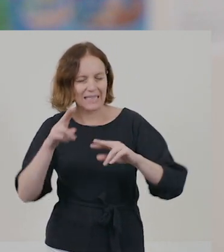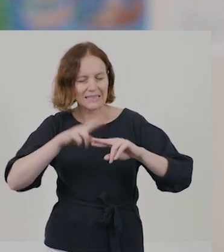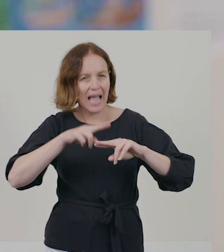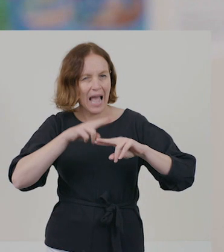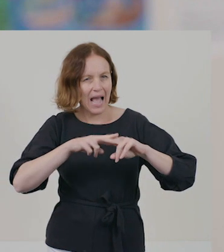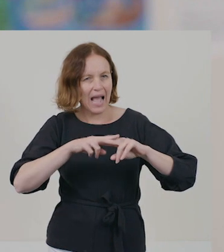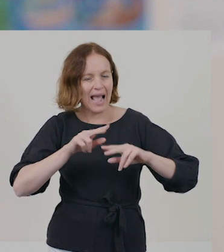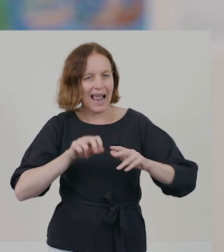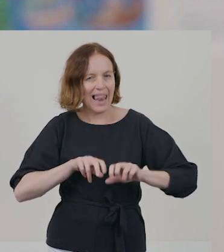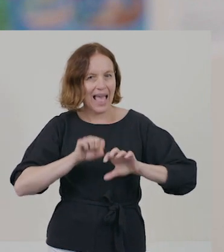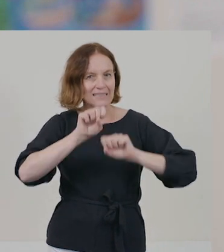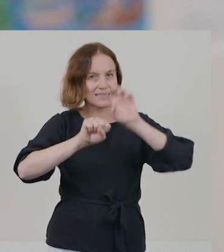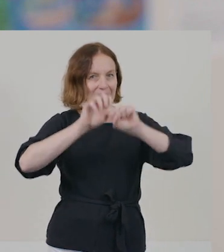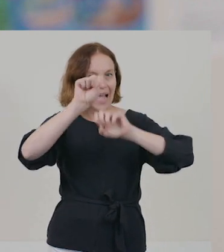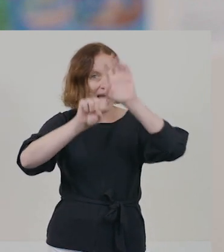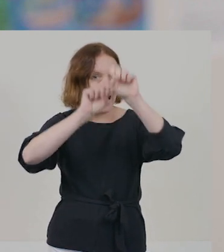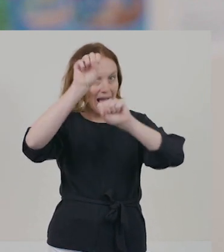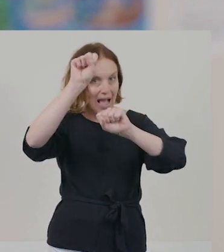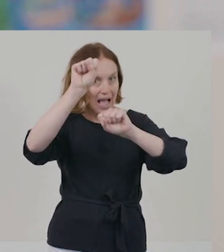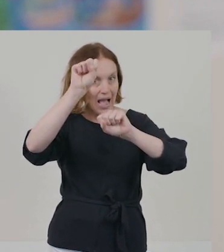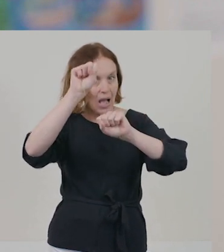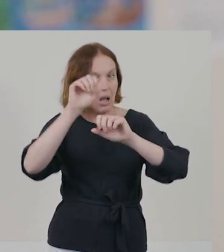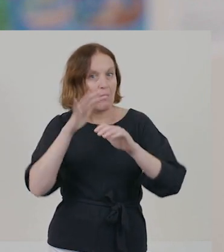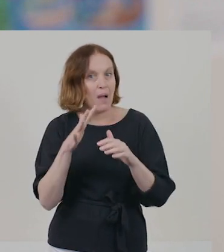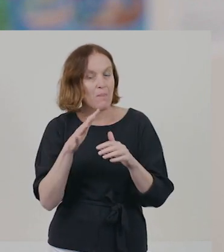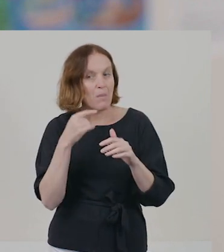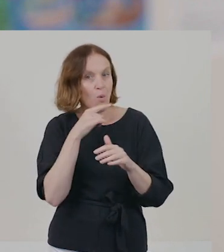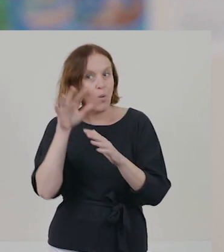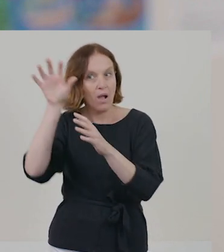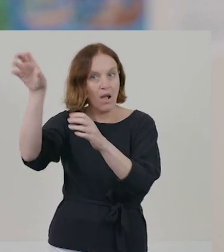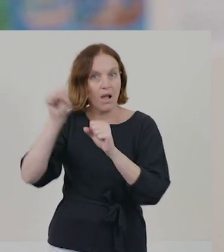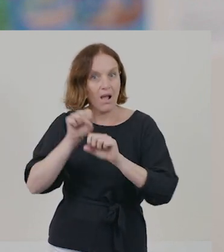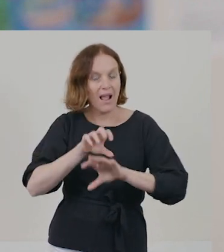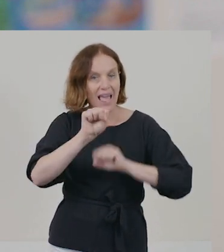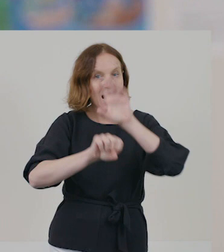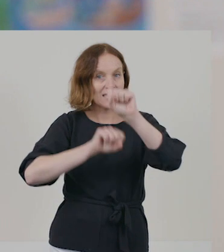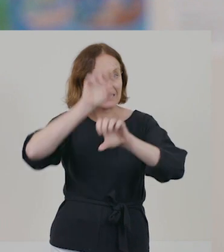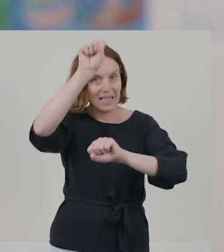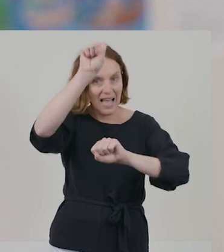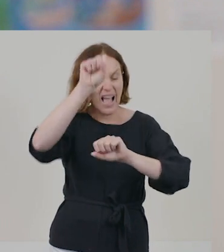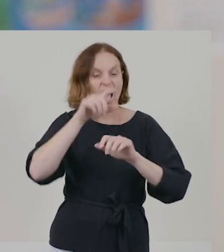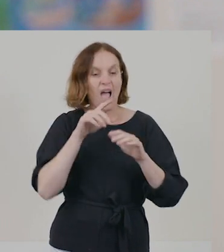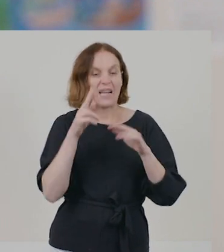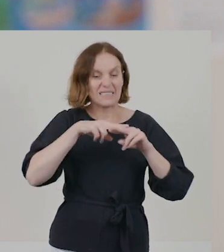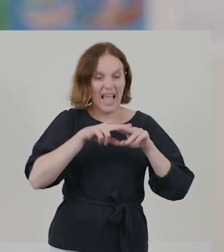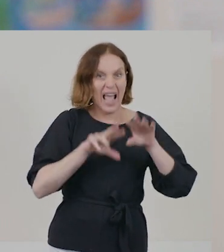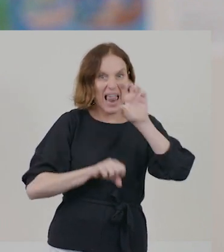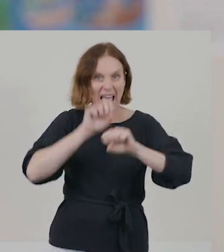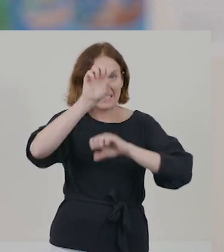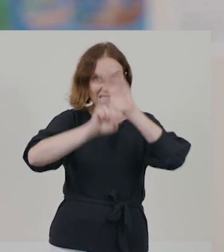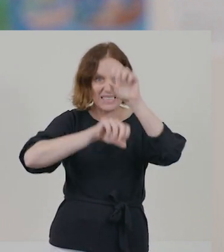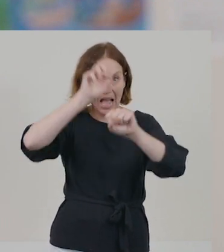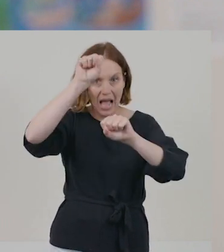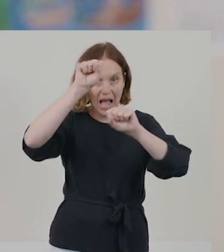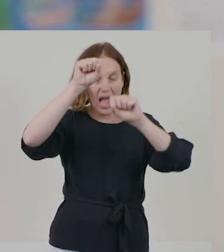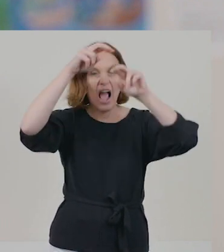Dad's ladder as a way to lead the audience to infer what the boys will do next. There is a connection between Dad's ladder and jumping